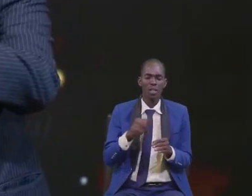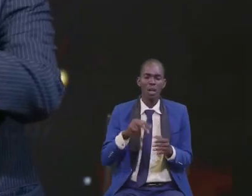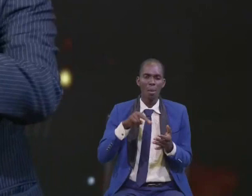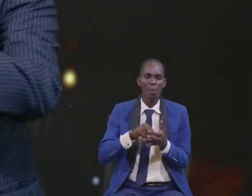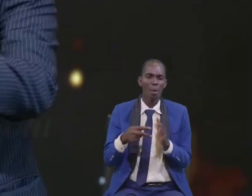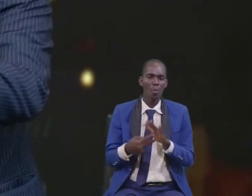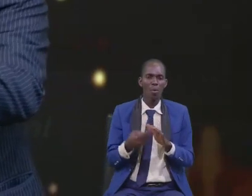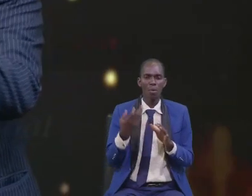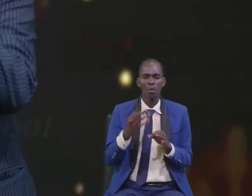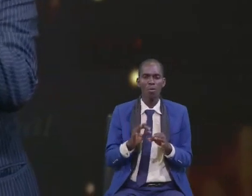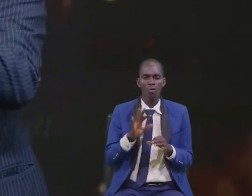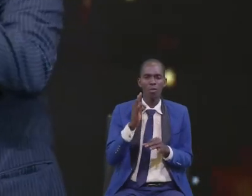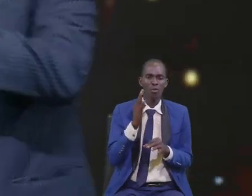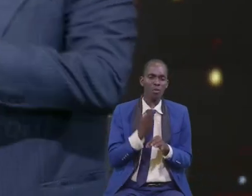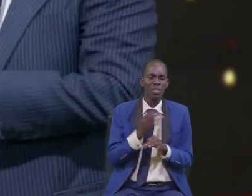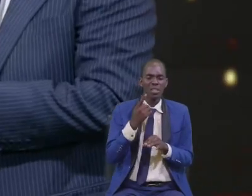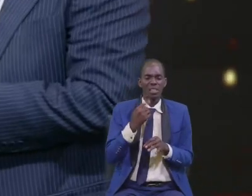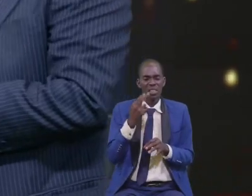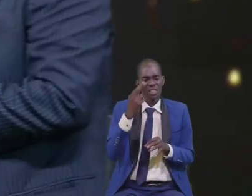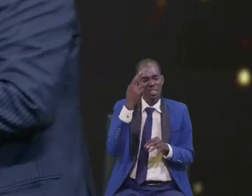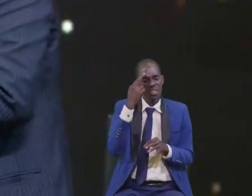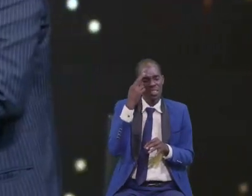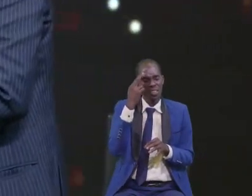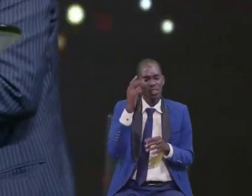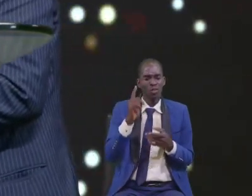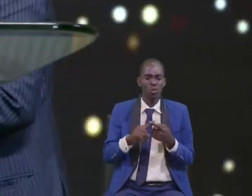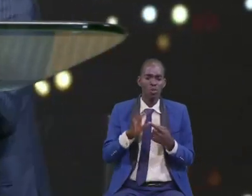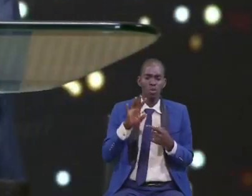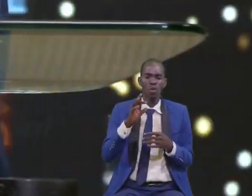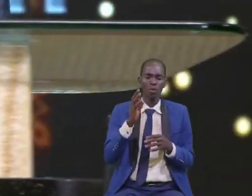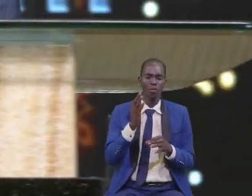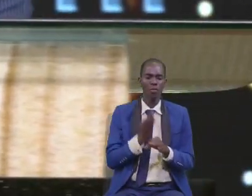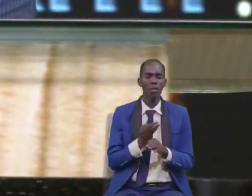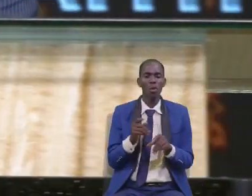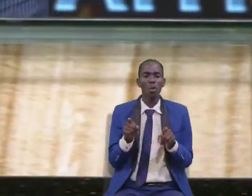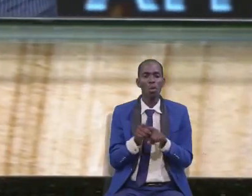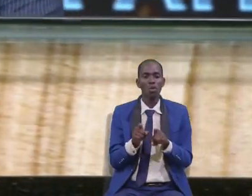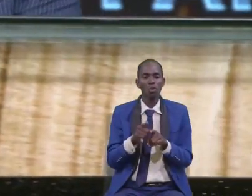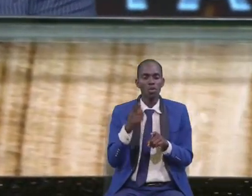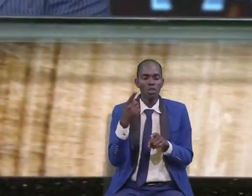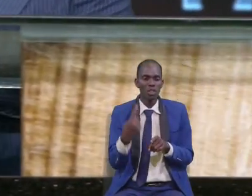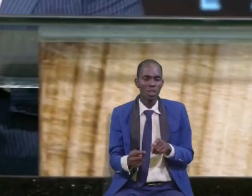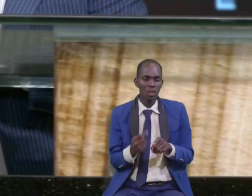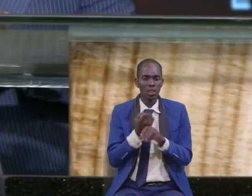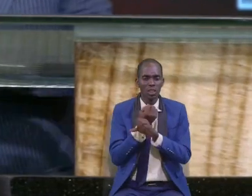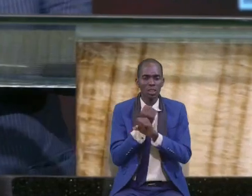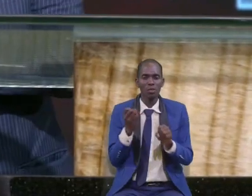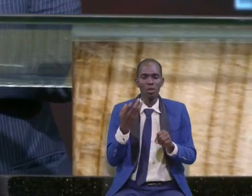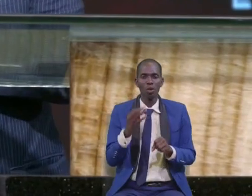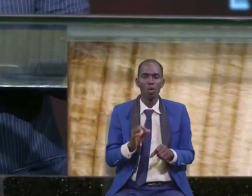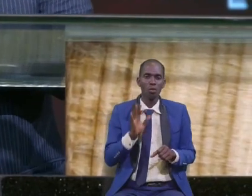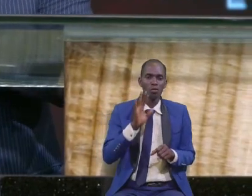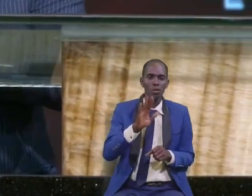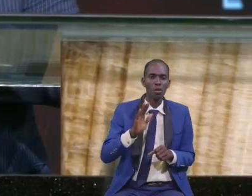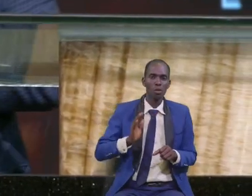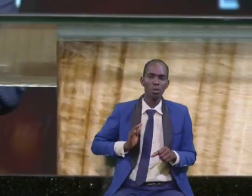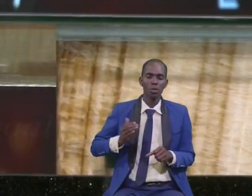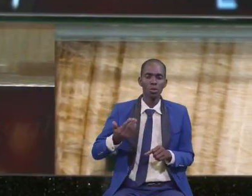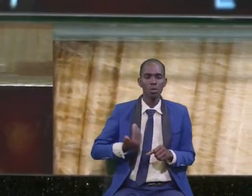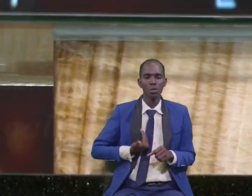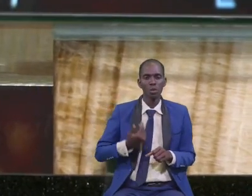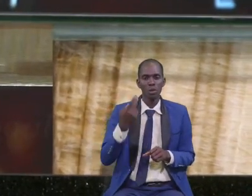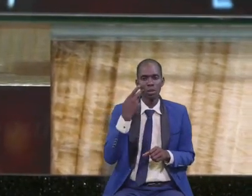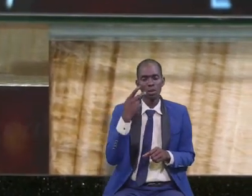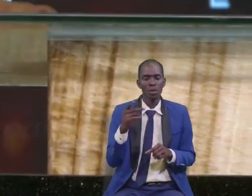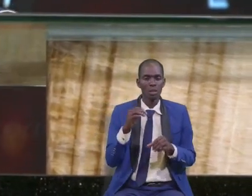the reason for your faith, even the salvation of your soul. We're looking at chapter